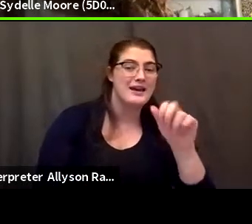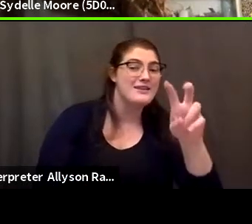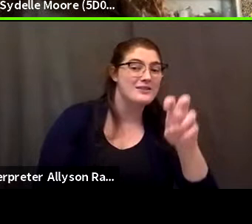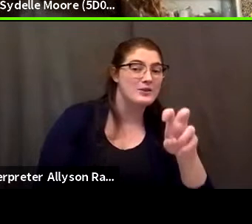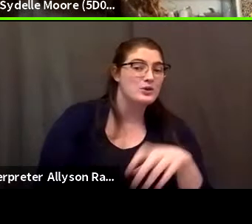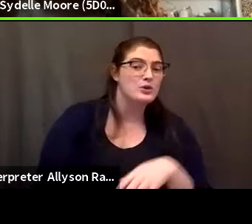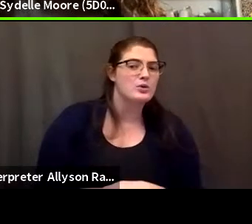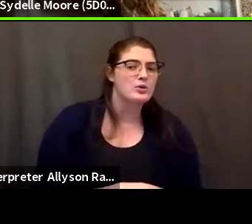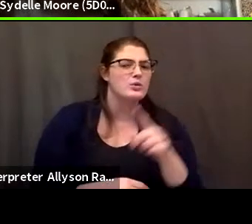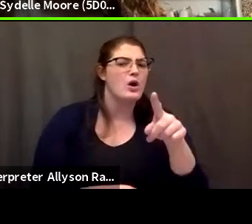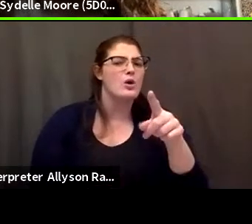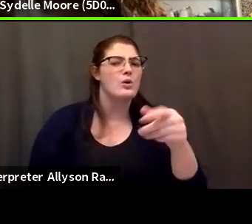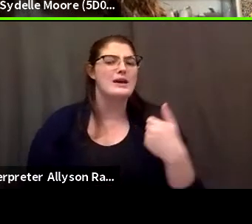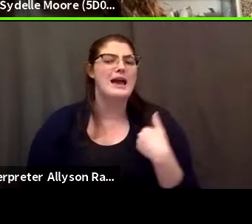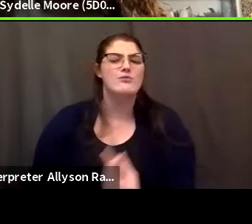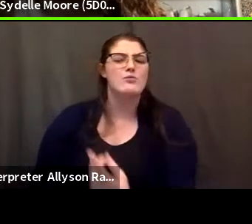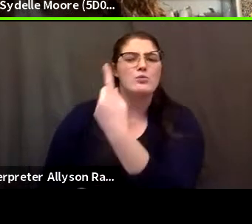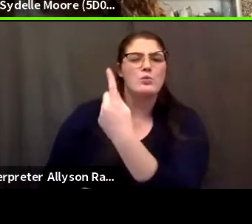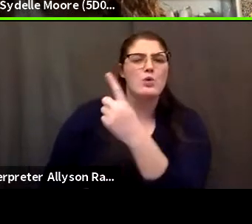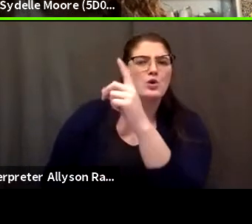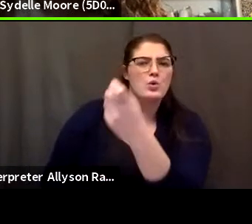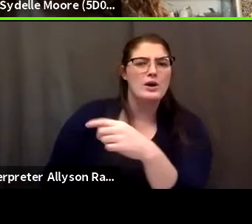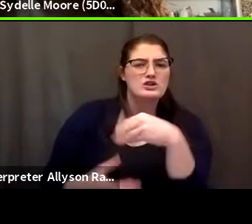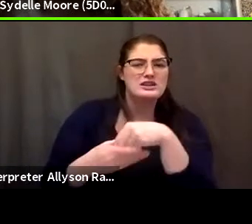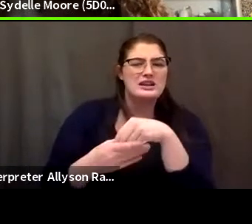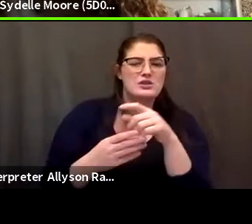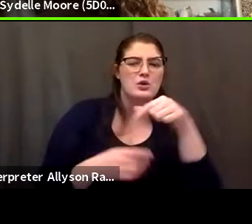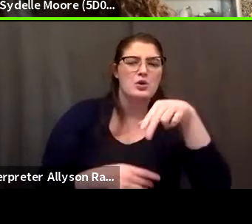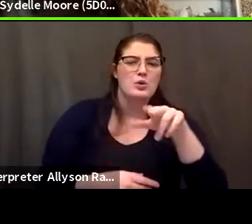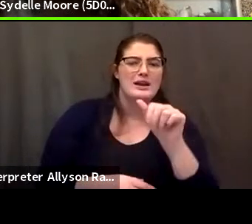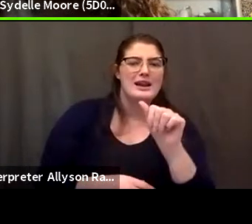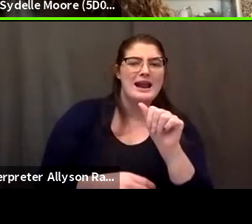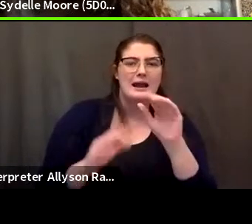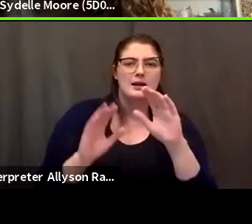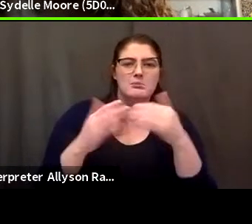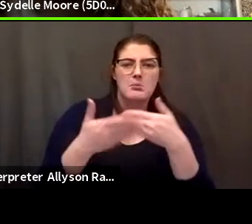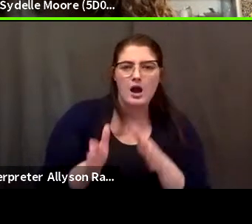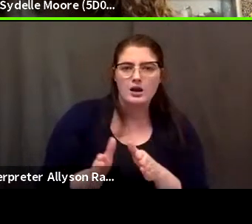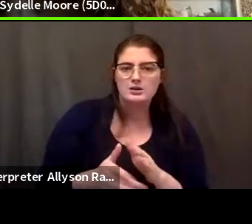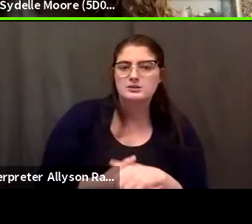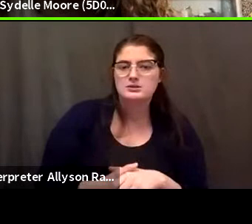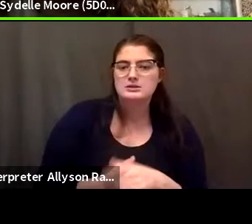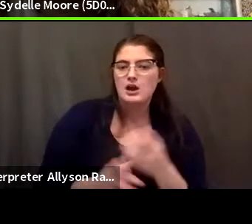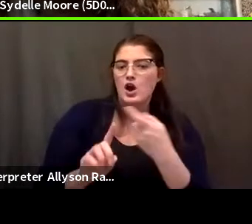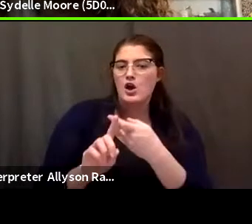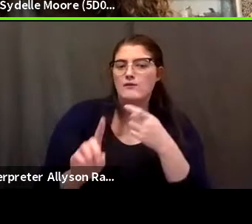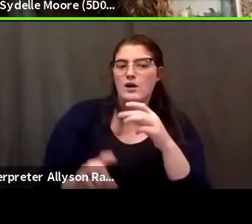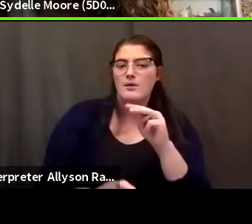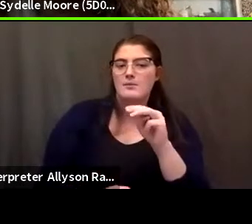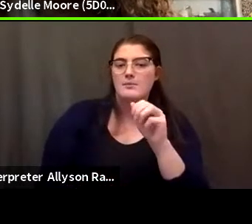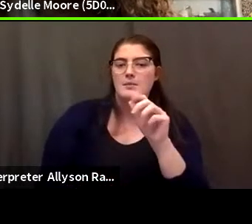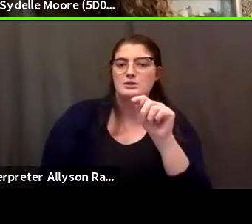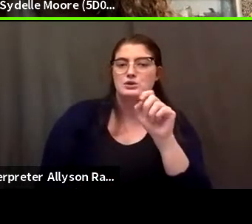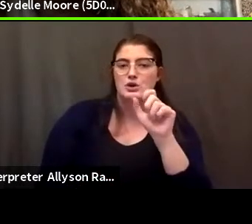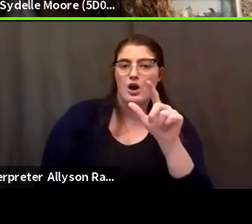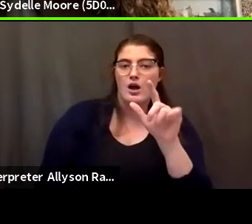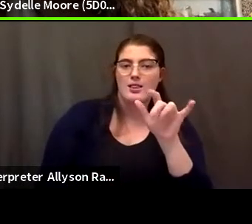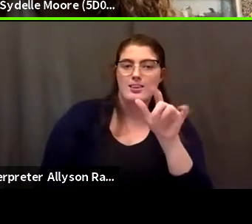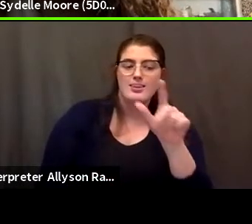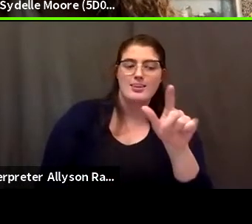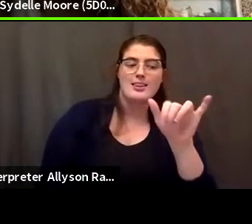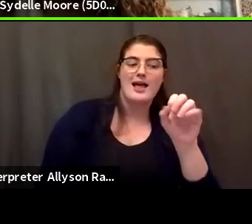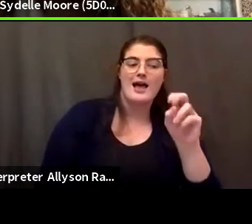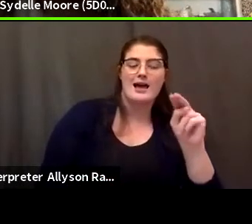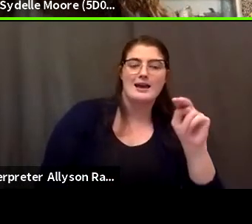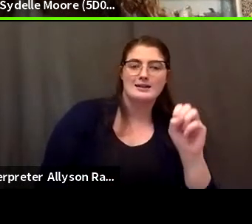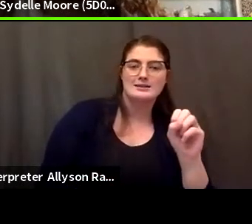We have one question in the Q&A box. Okay. From Matal Lyons Warren.